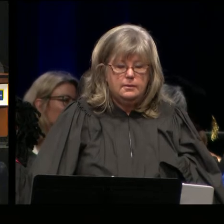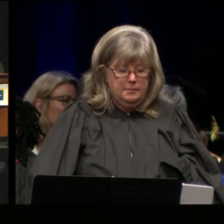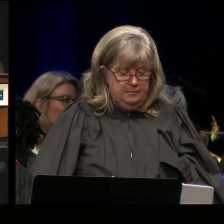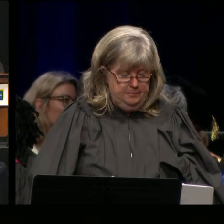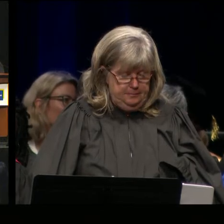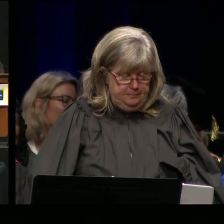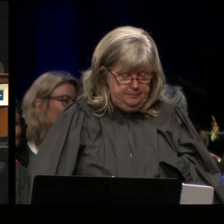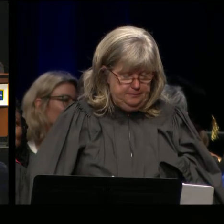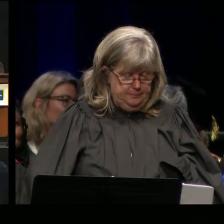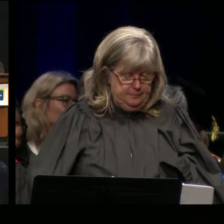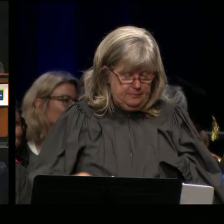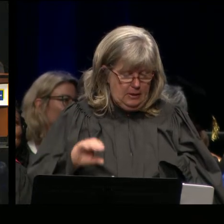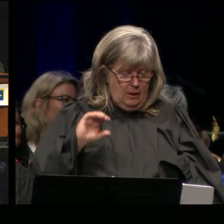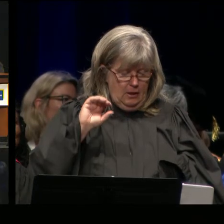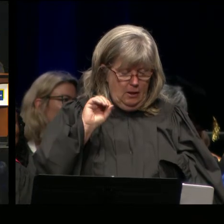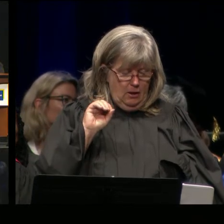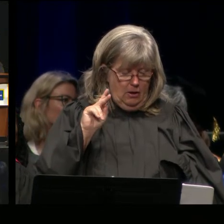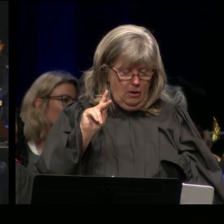Ohade Onyedibe.